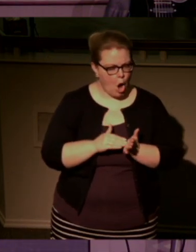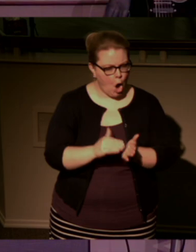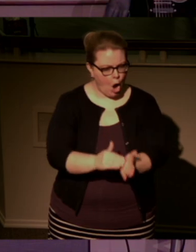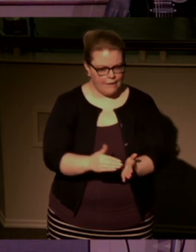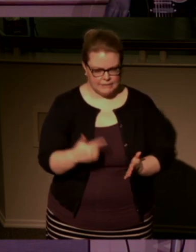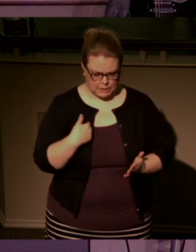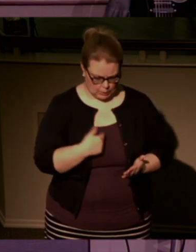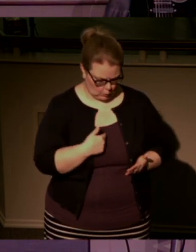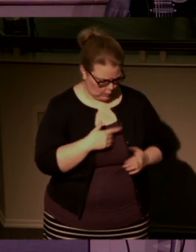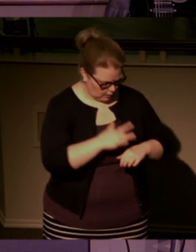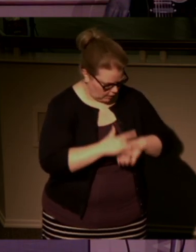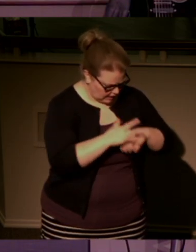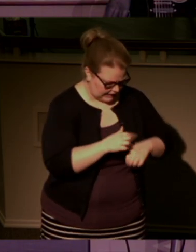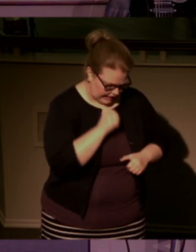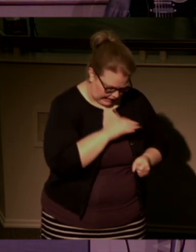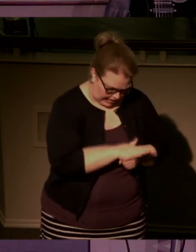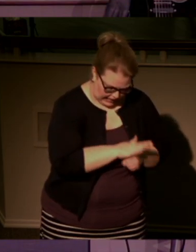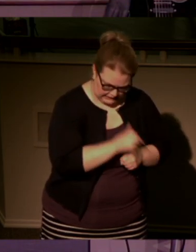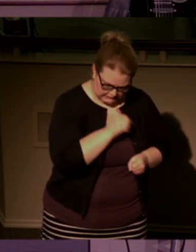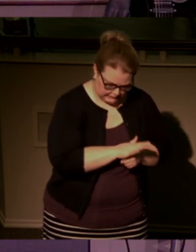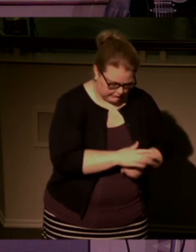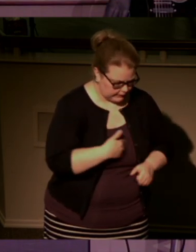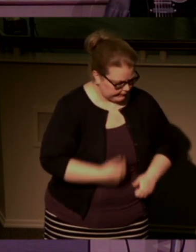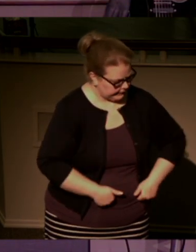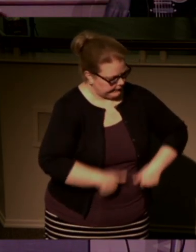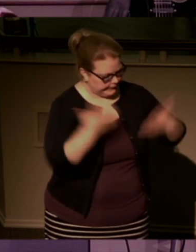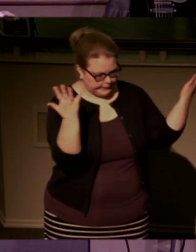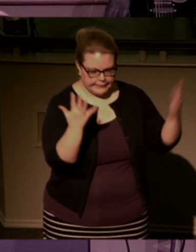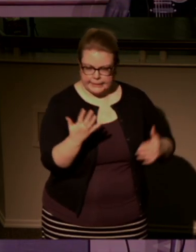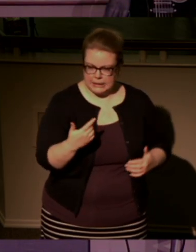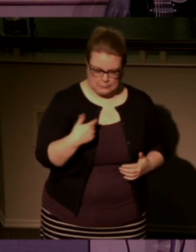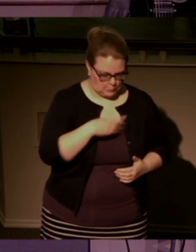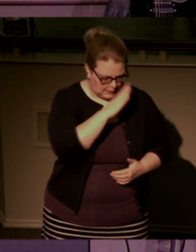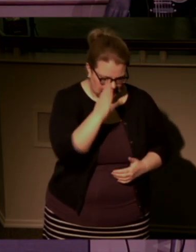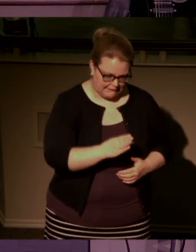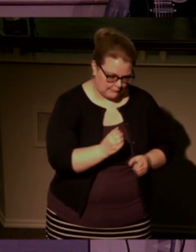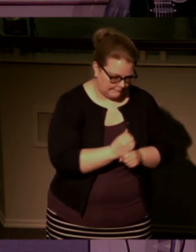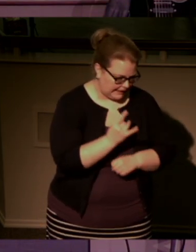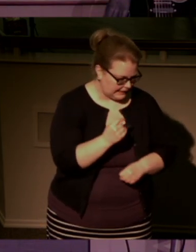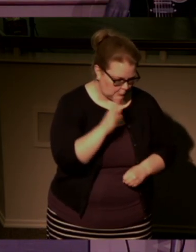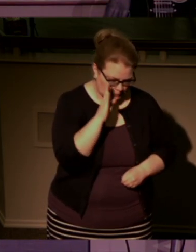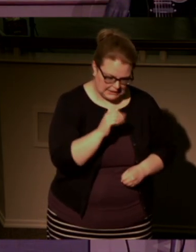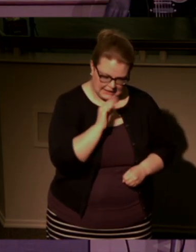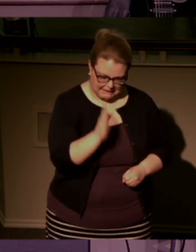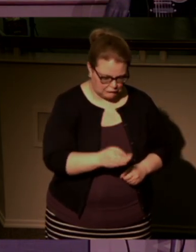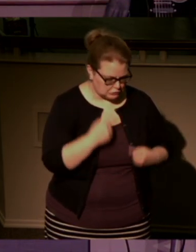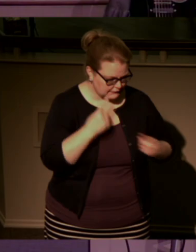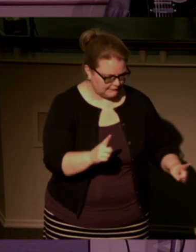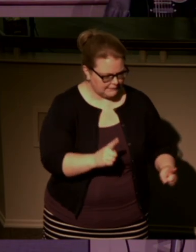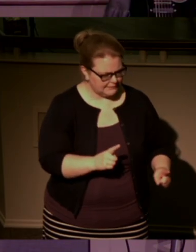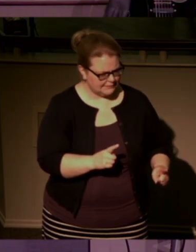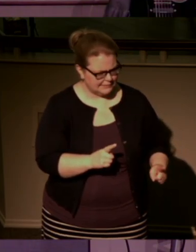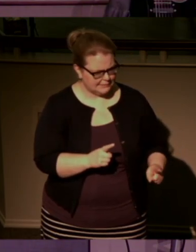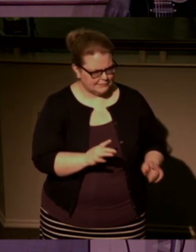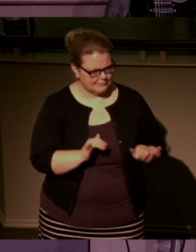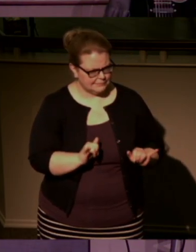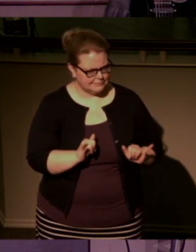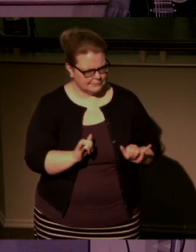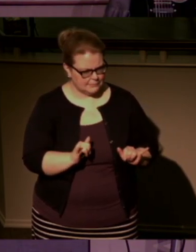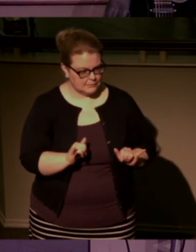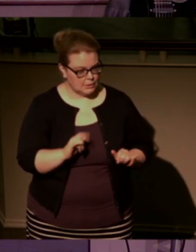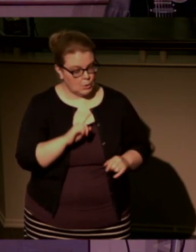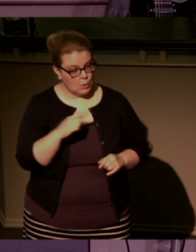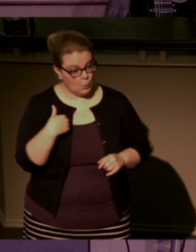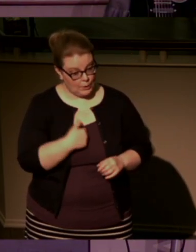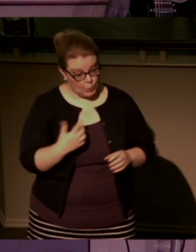enough, we throw up our hands and we just say it's never going to happen. So we win when we know how